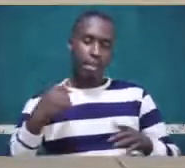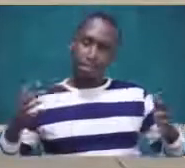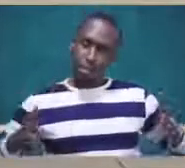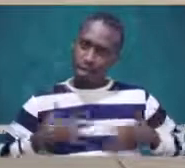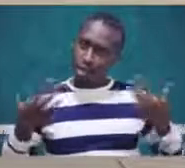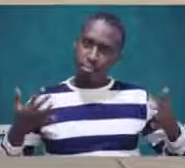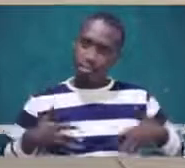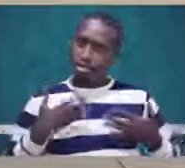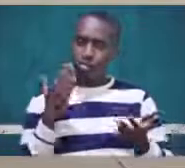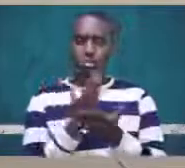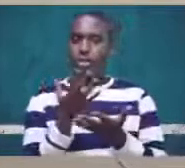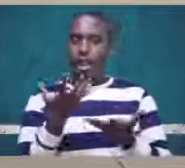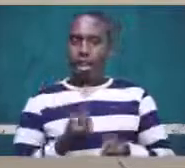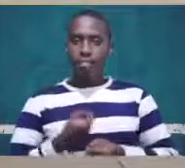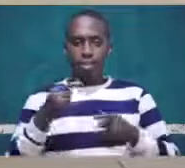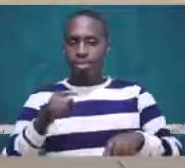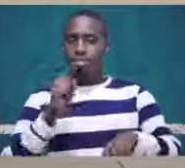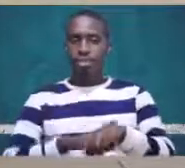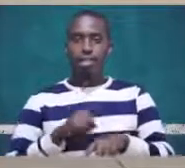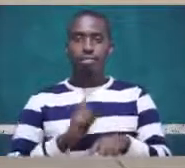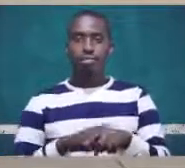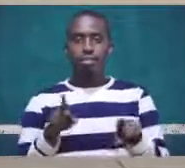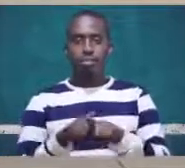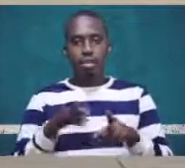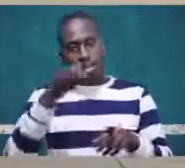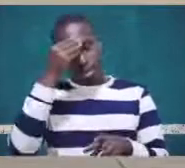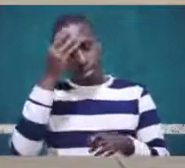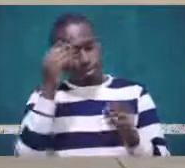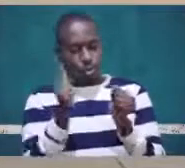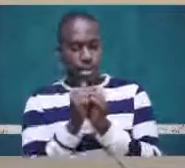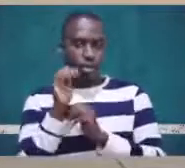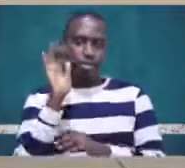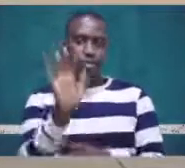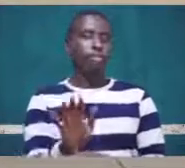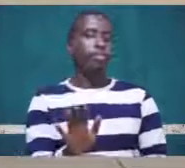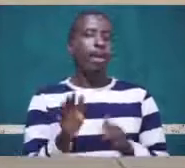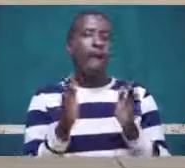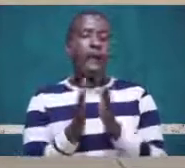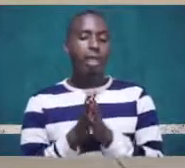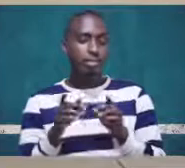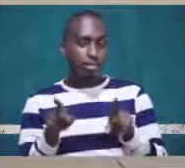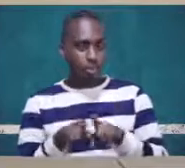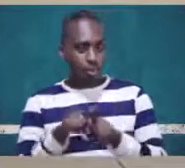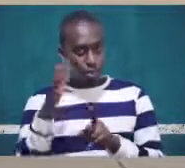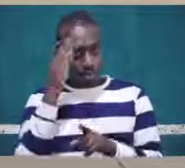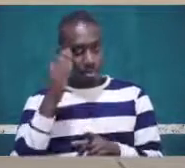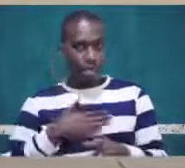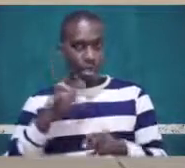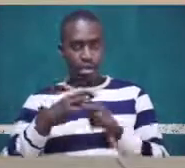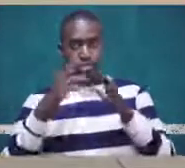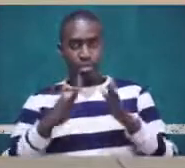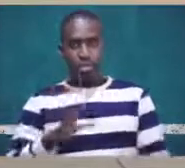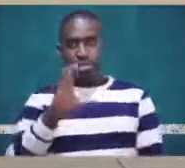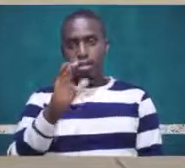to also have this time to learn together with you. And as you know, my name is